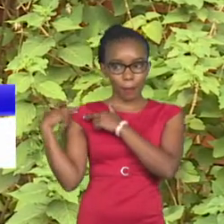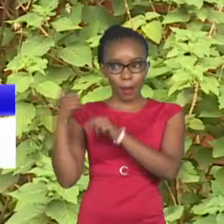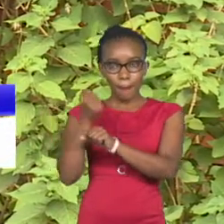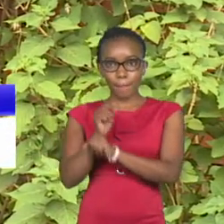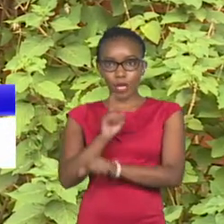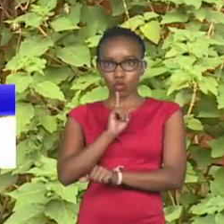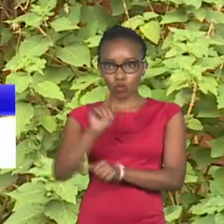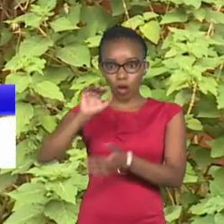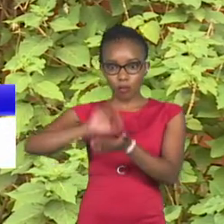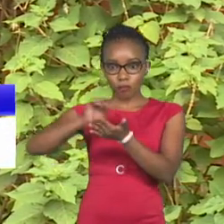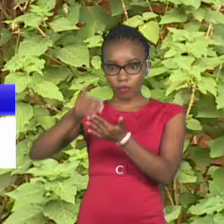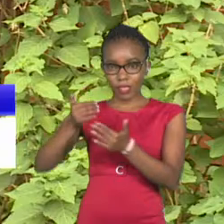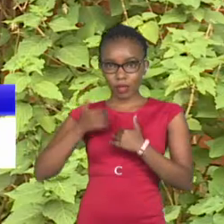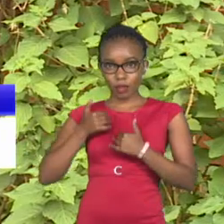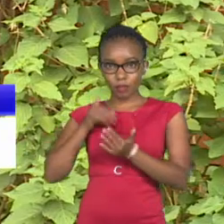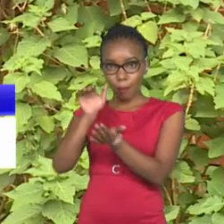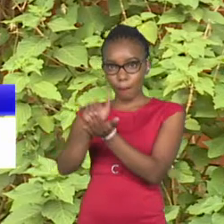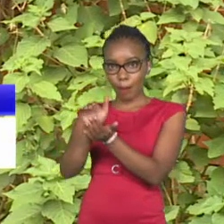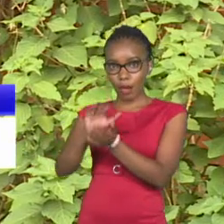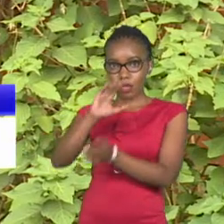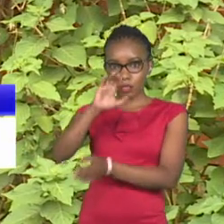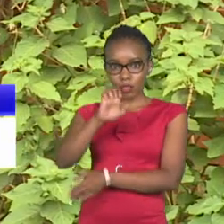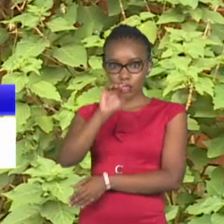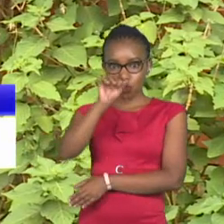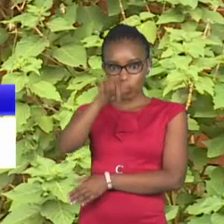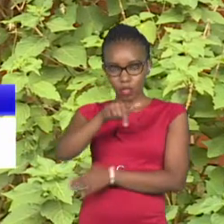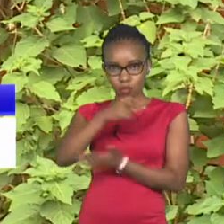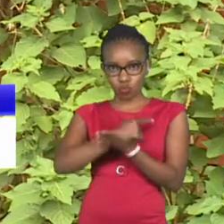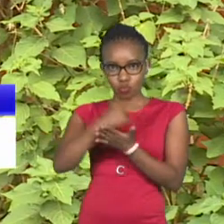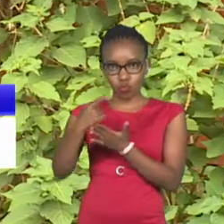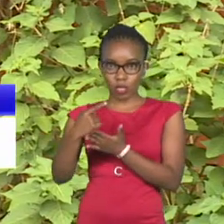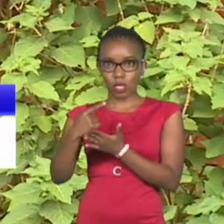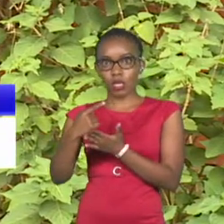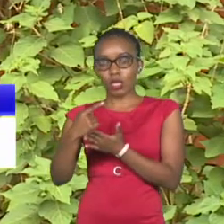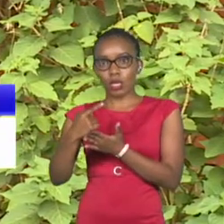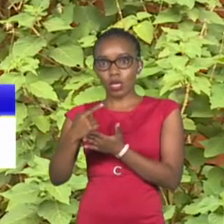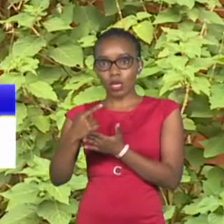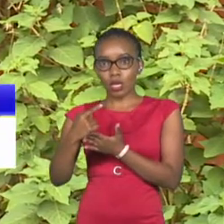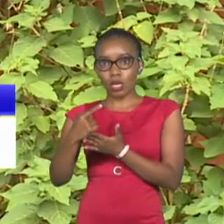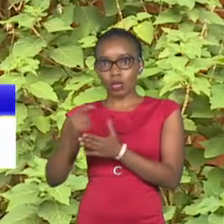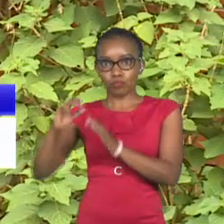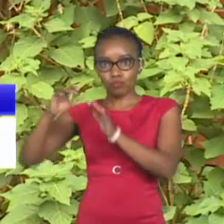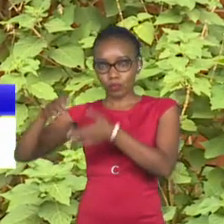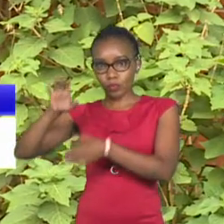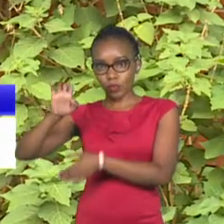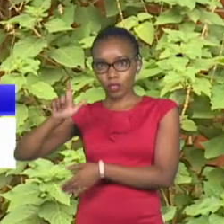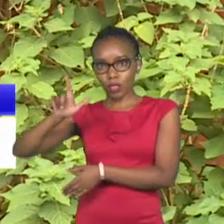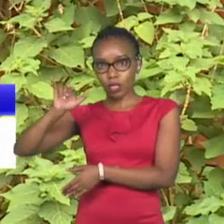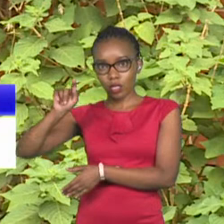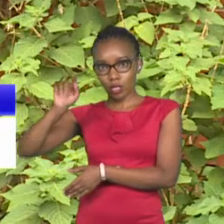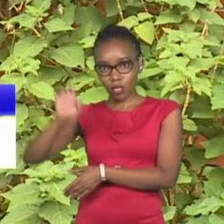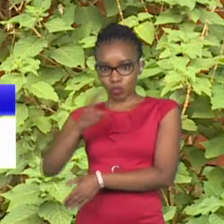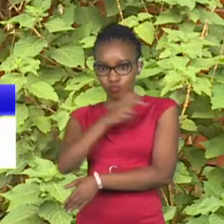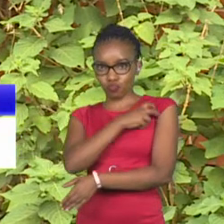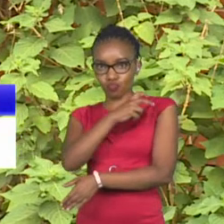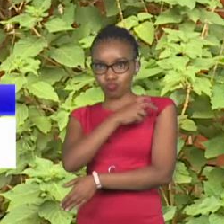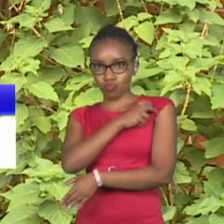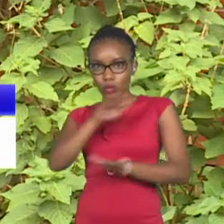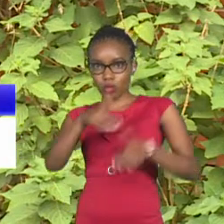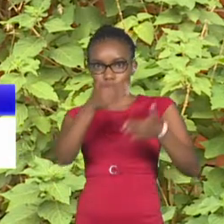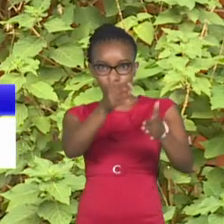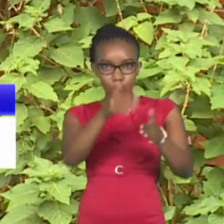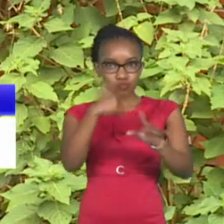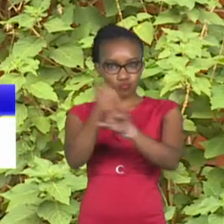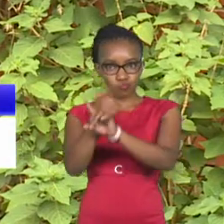is money in the bank. Our CEO this week is Willie Murathi. He's the CEO of Elite Edge Consult, a firm that provides a wide range